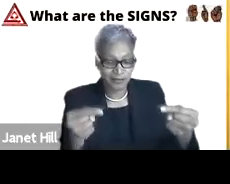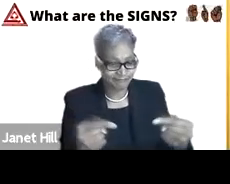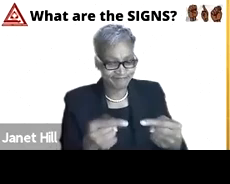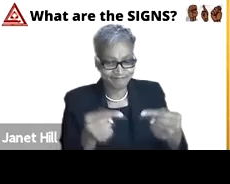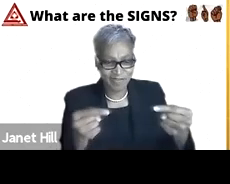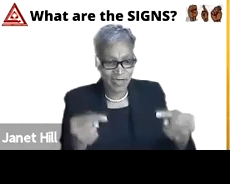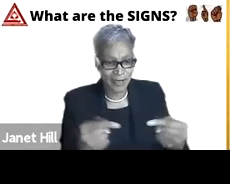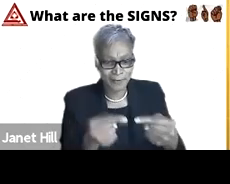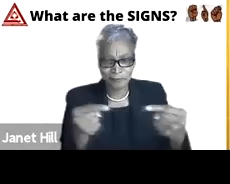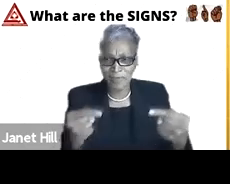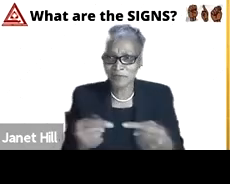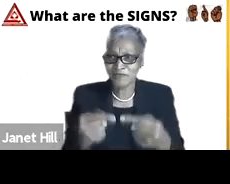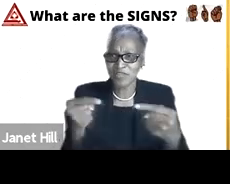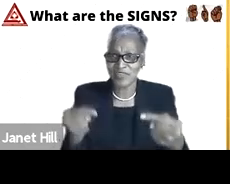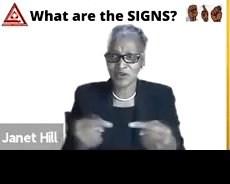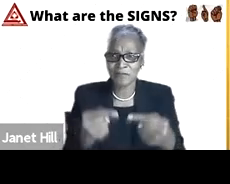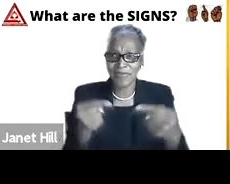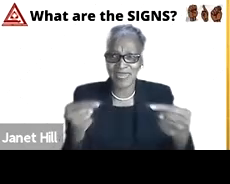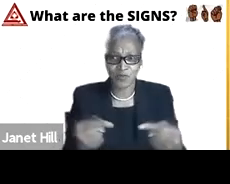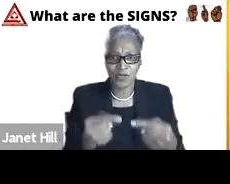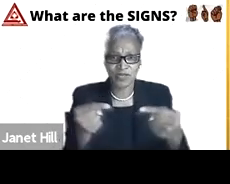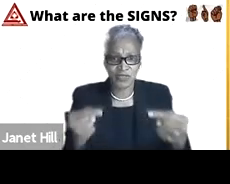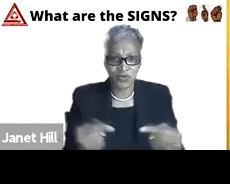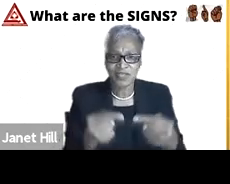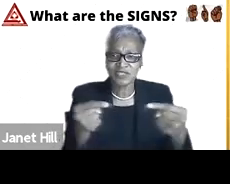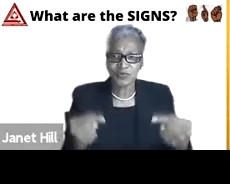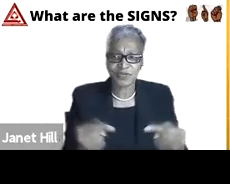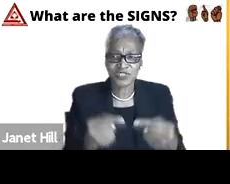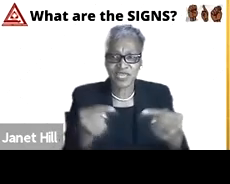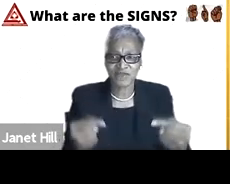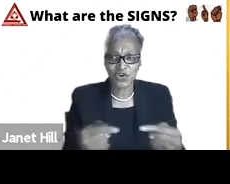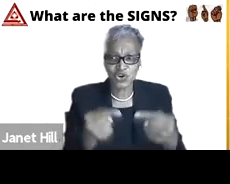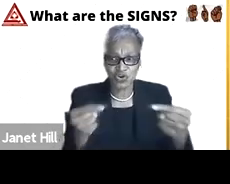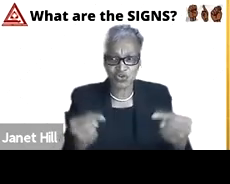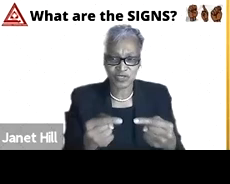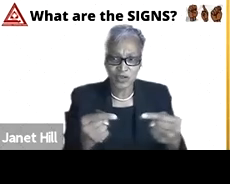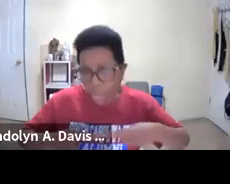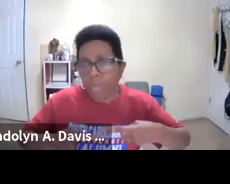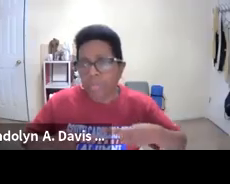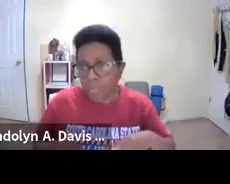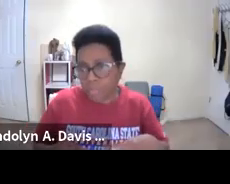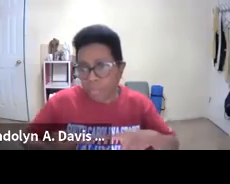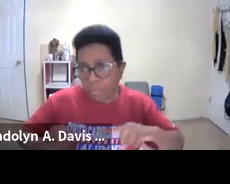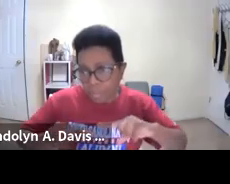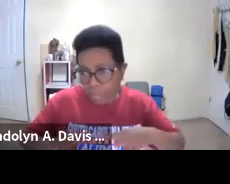just kind of make them feel like they're combating one another. This would be the sign for